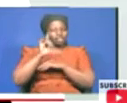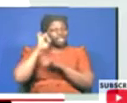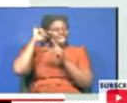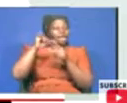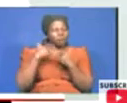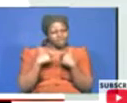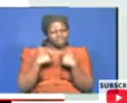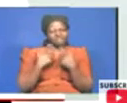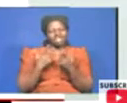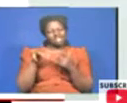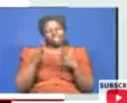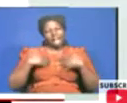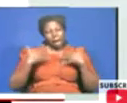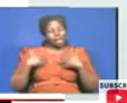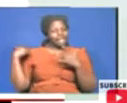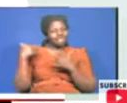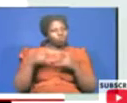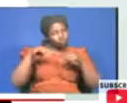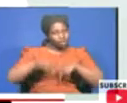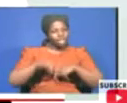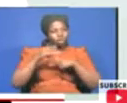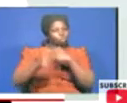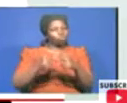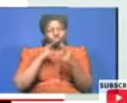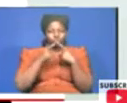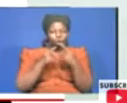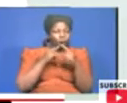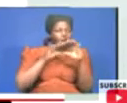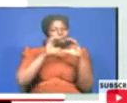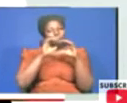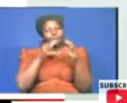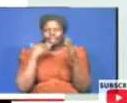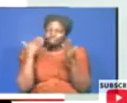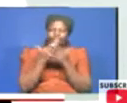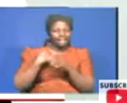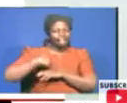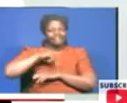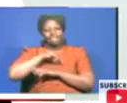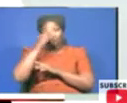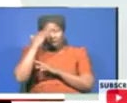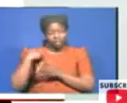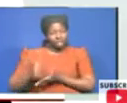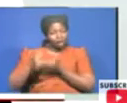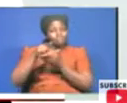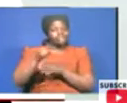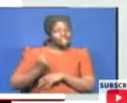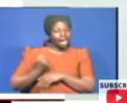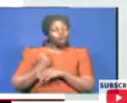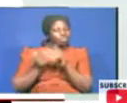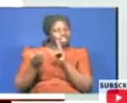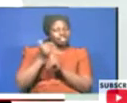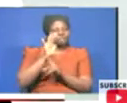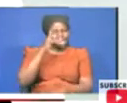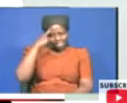happy. Yeah. Up to today, she still communicates. She communicates. And she always thanks us that we have helped her to reach where she wanted. Yeah. Yeah.